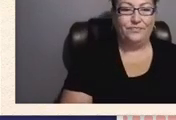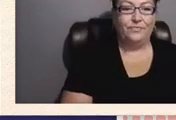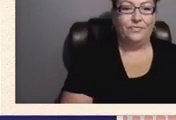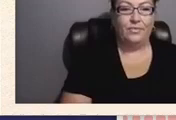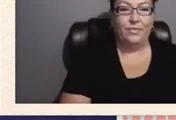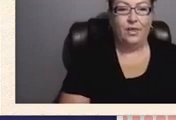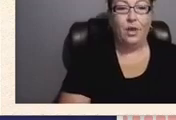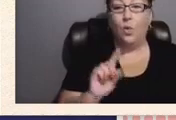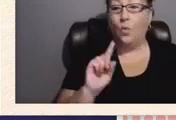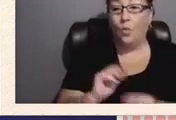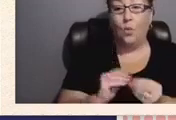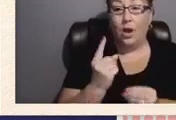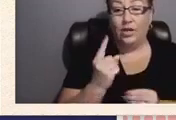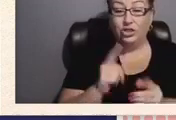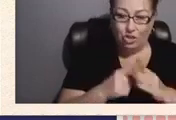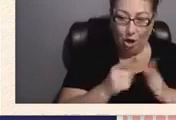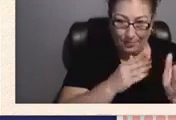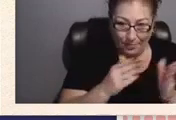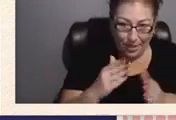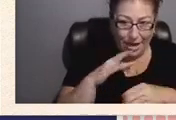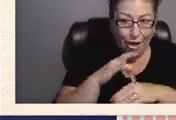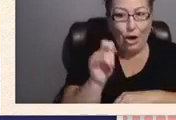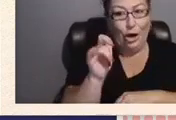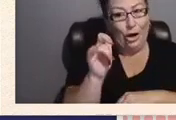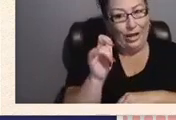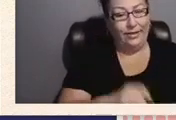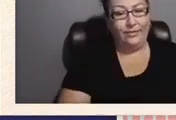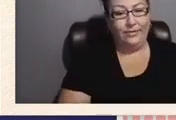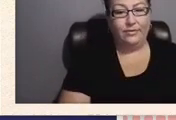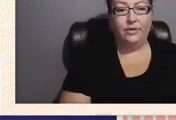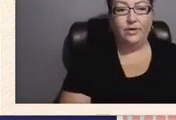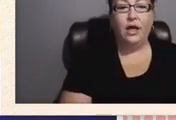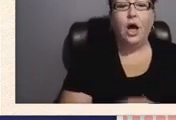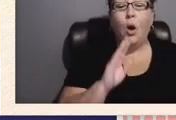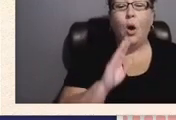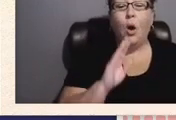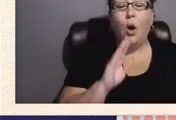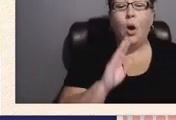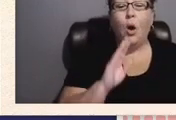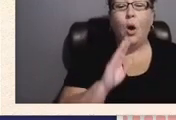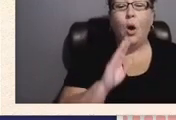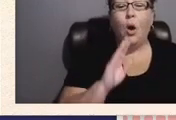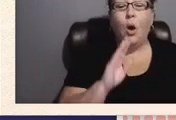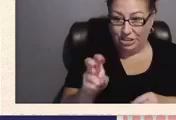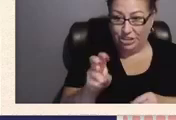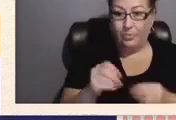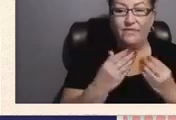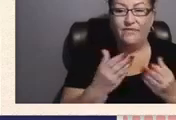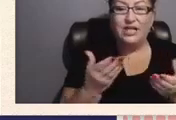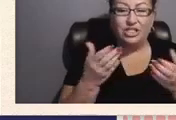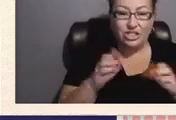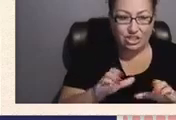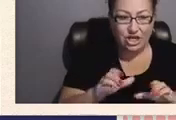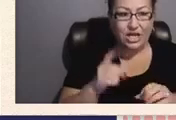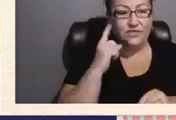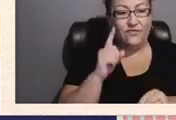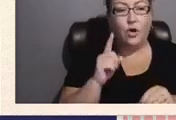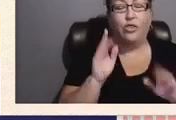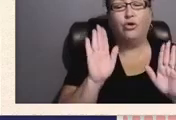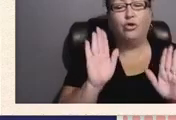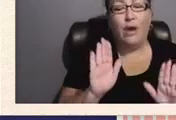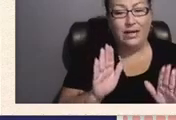1. Start planning early. A well-managed transition provides for the chance for the greatest